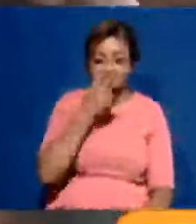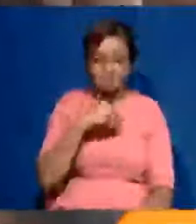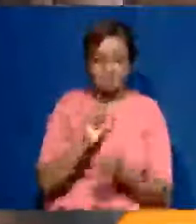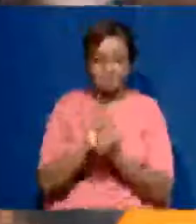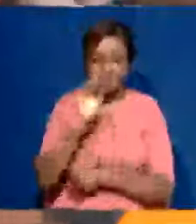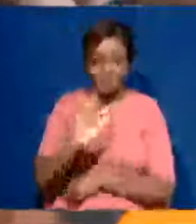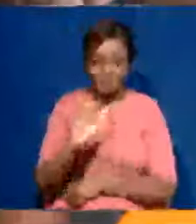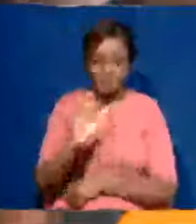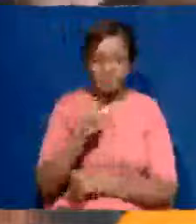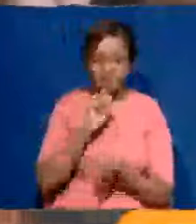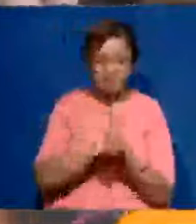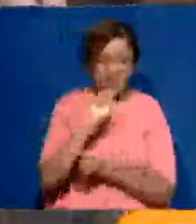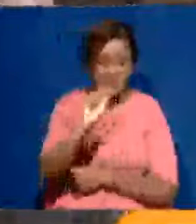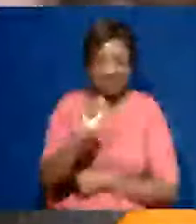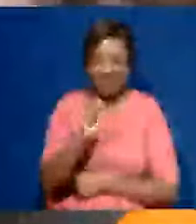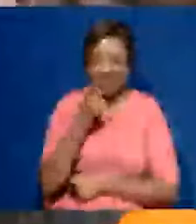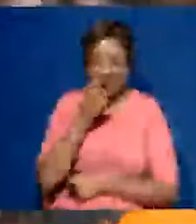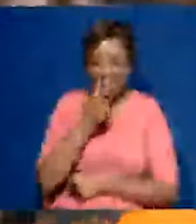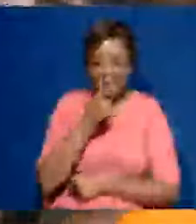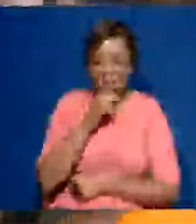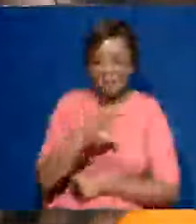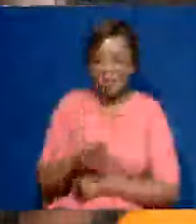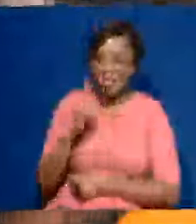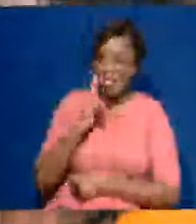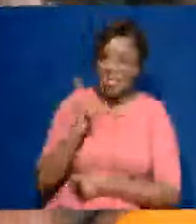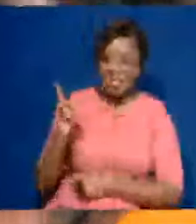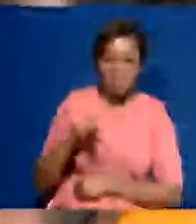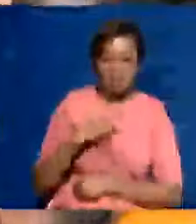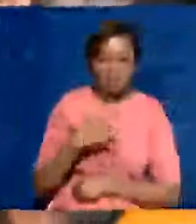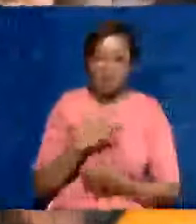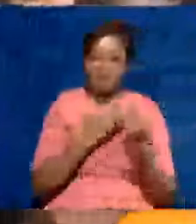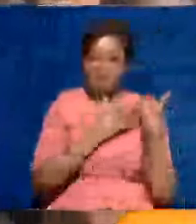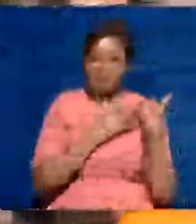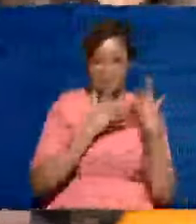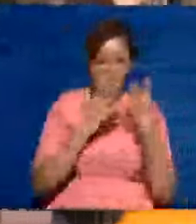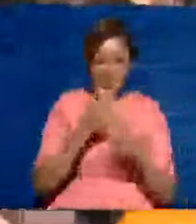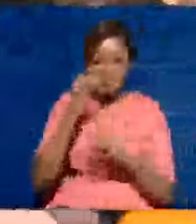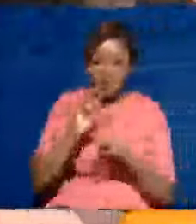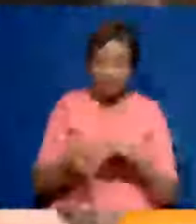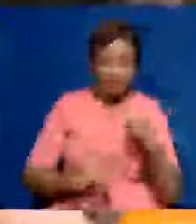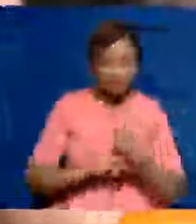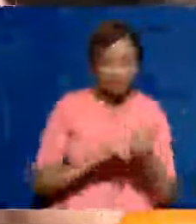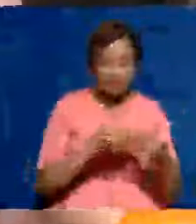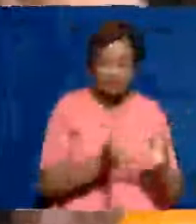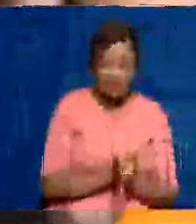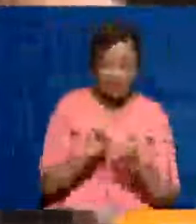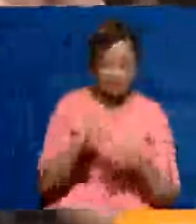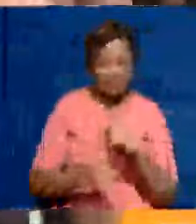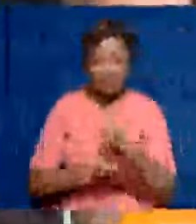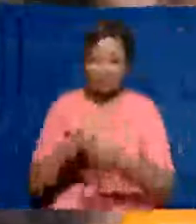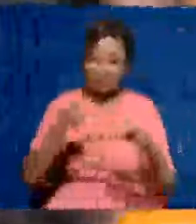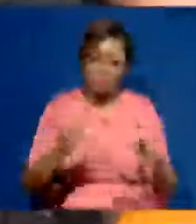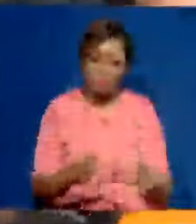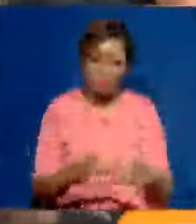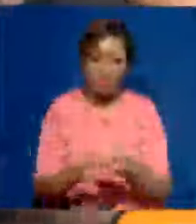program. And though slight in build, his tiny shoulders carry the weight of the dreams of his family and community. Kijulu, who